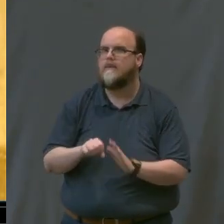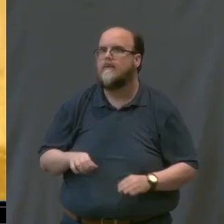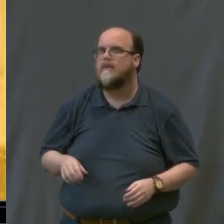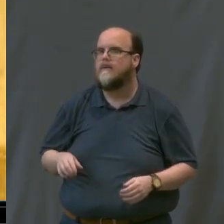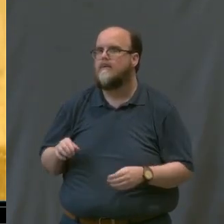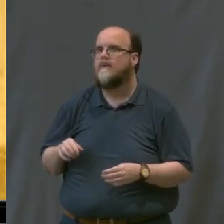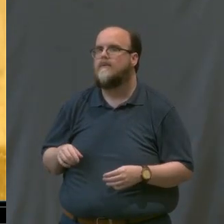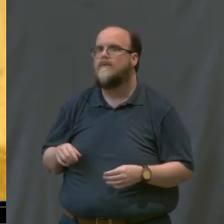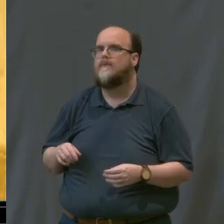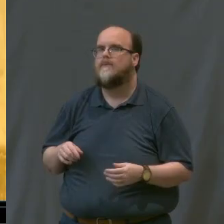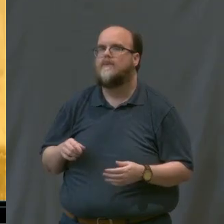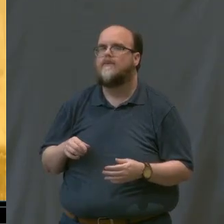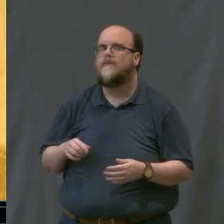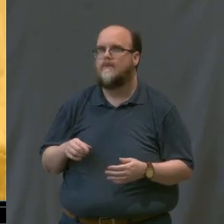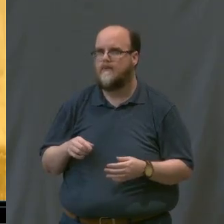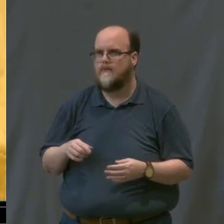First of all, is